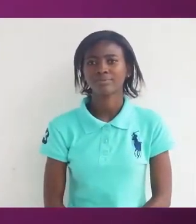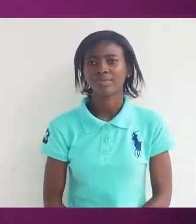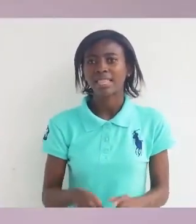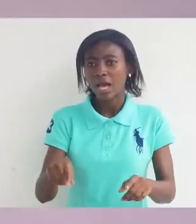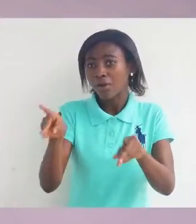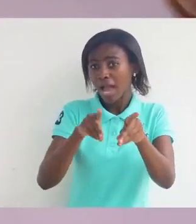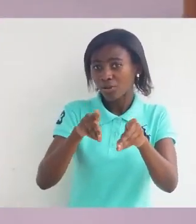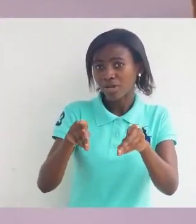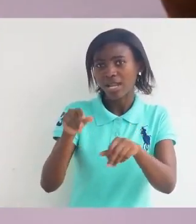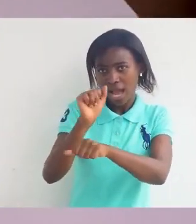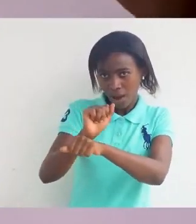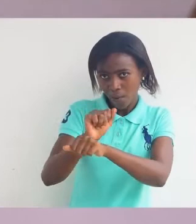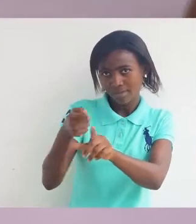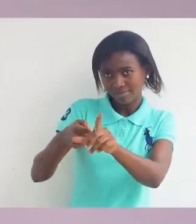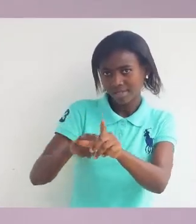construction.